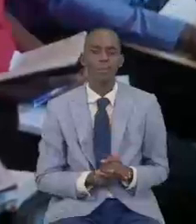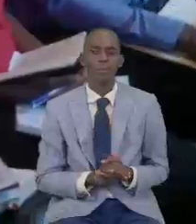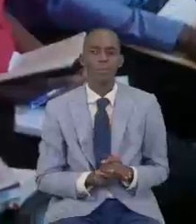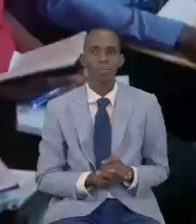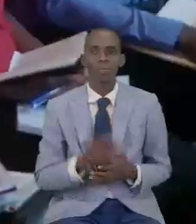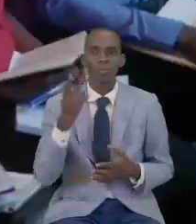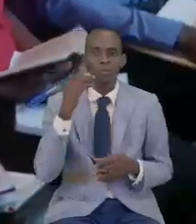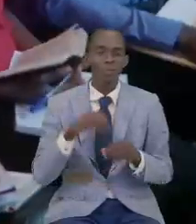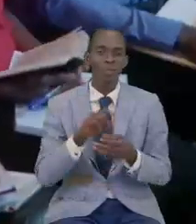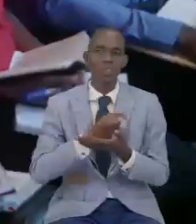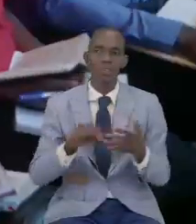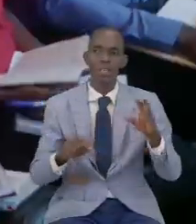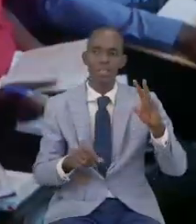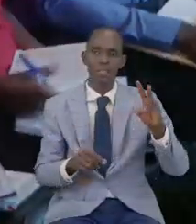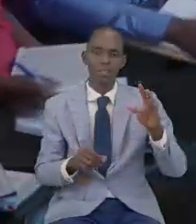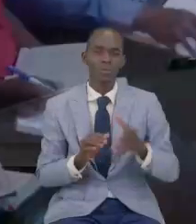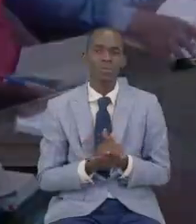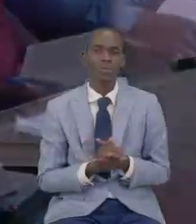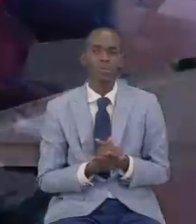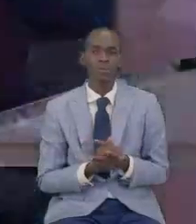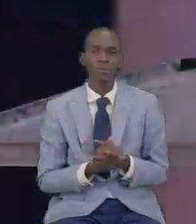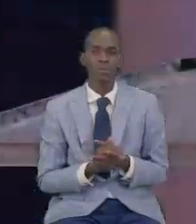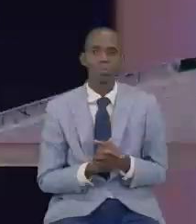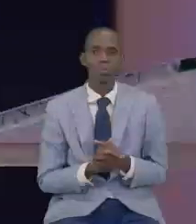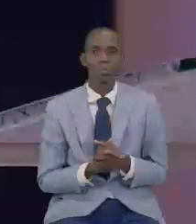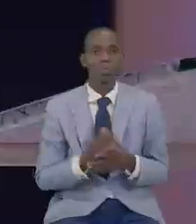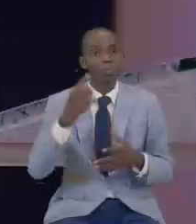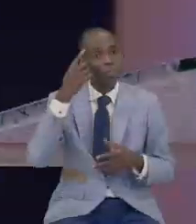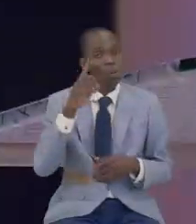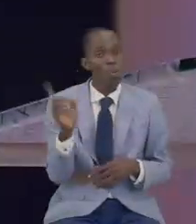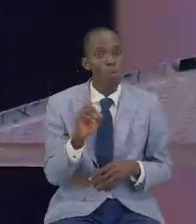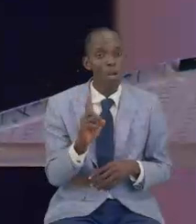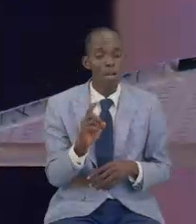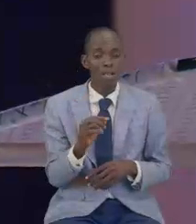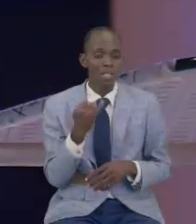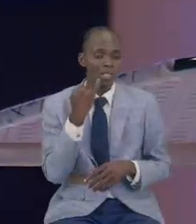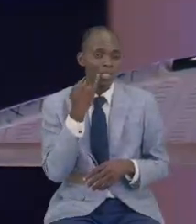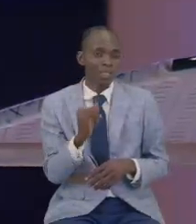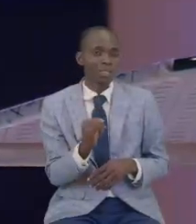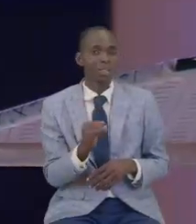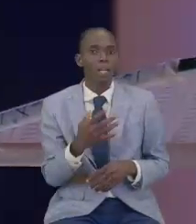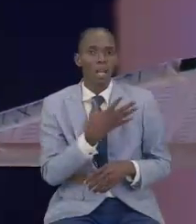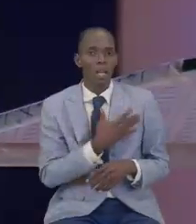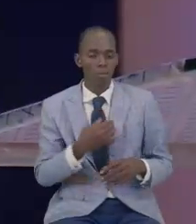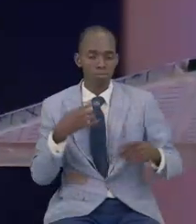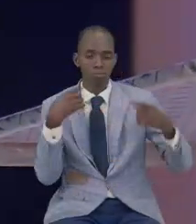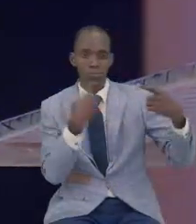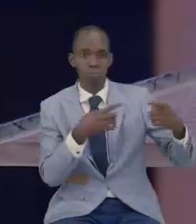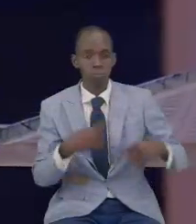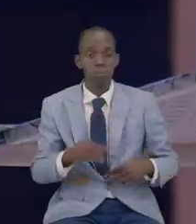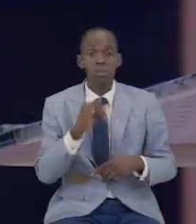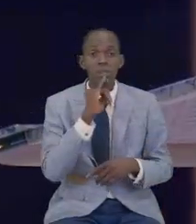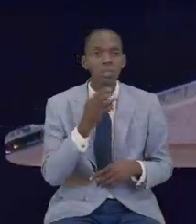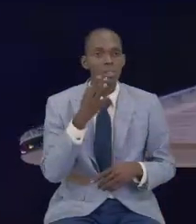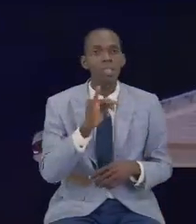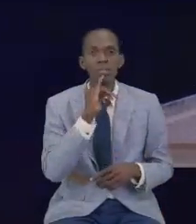verse 16 here. In verse 16 it says, for where envy and strife is, there is